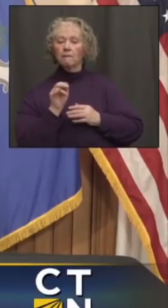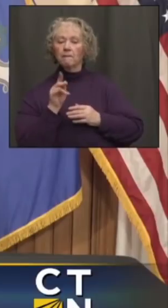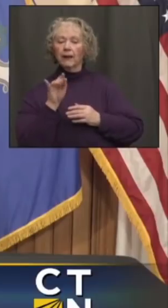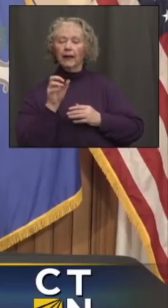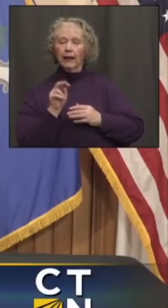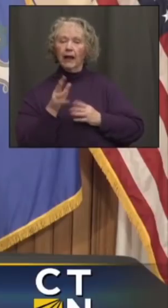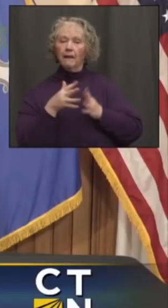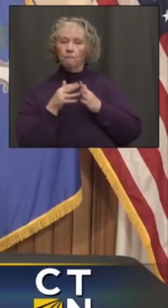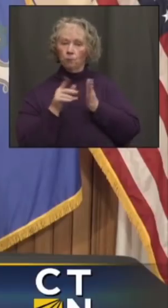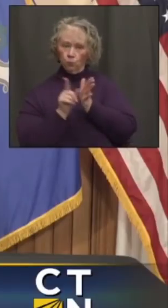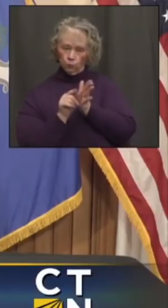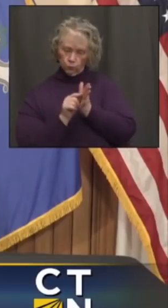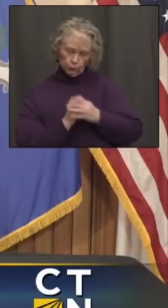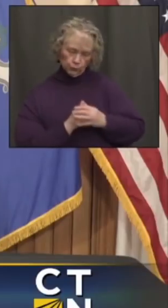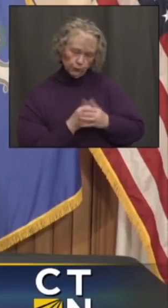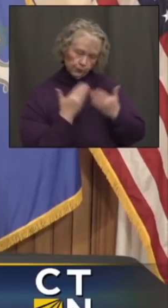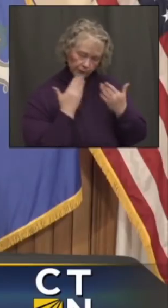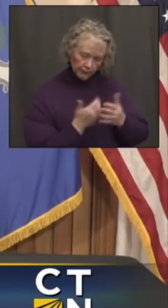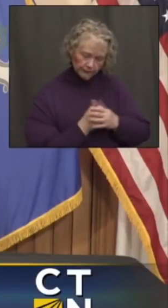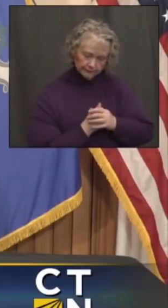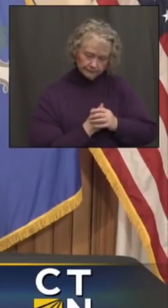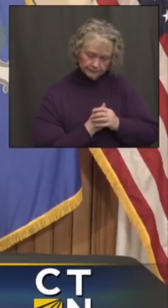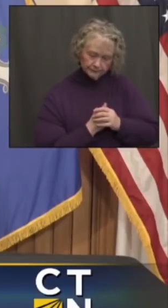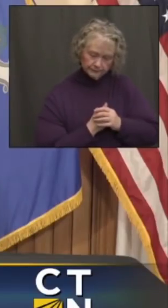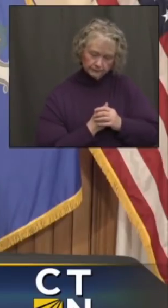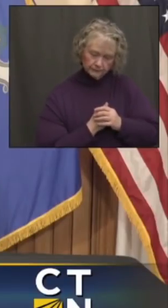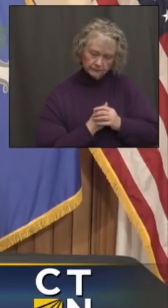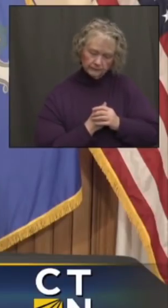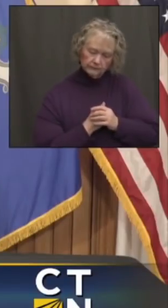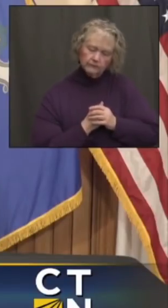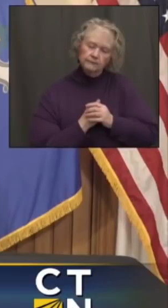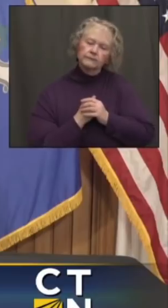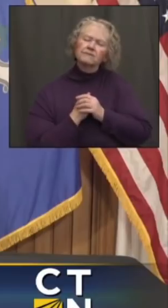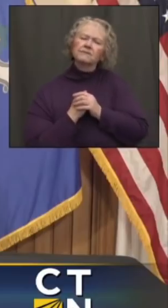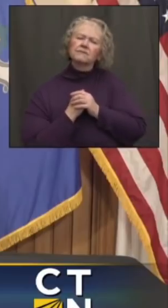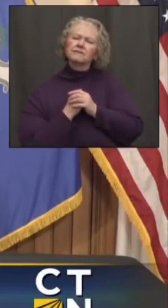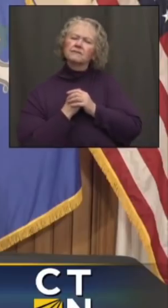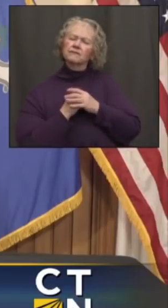federal government about what to expect there. Okay, thanks a lot, everyone.